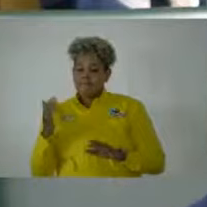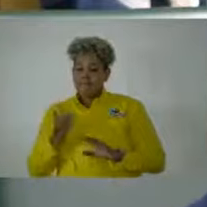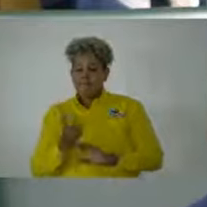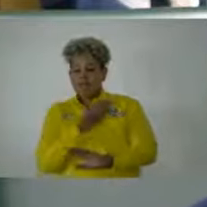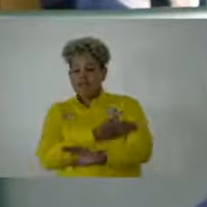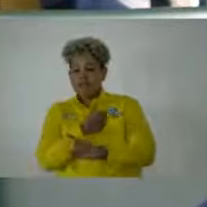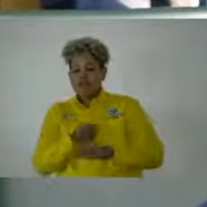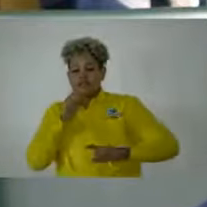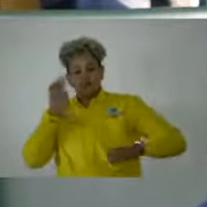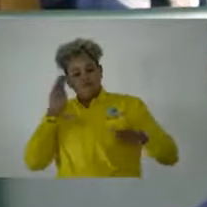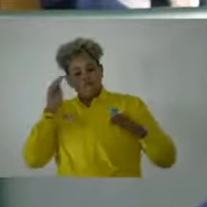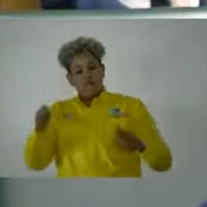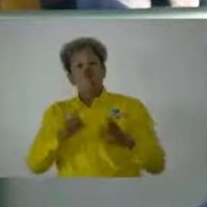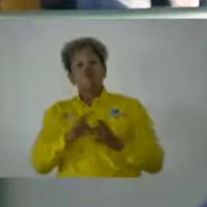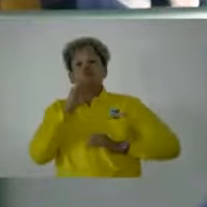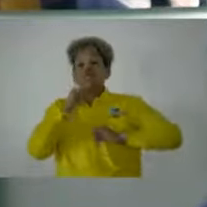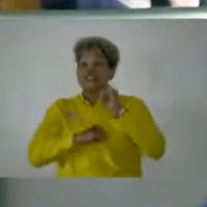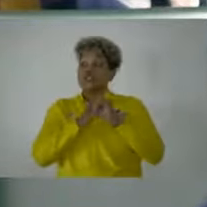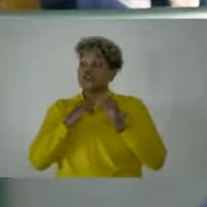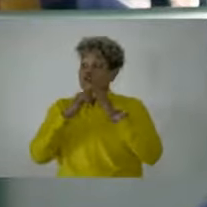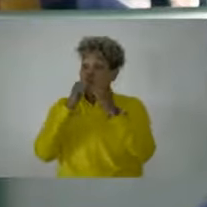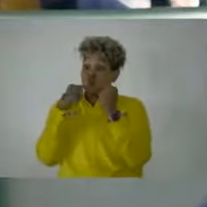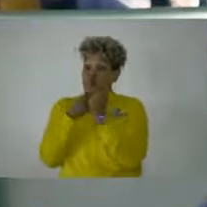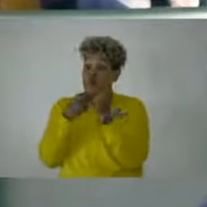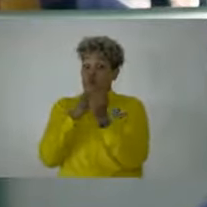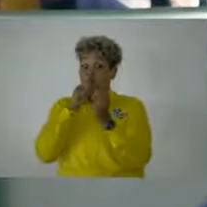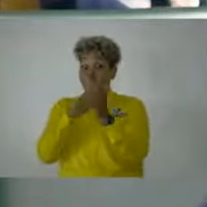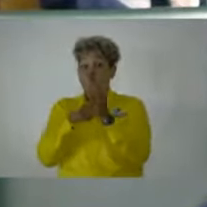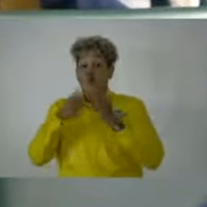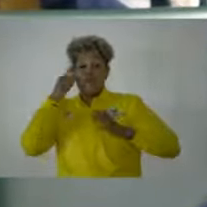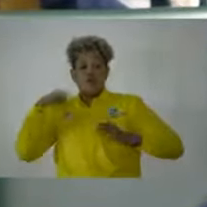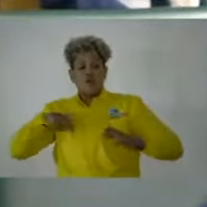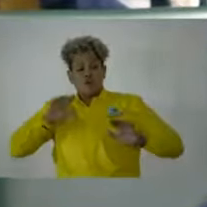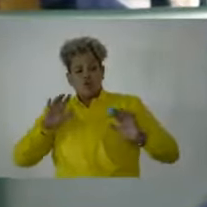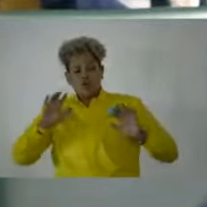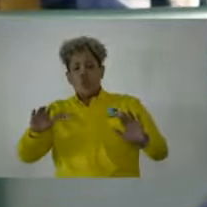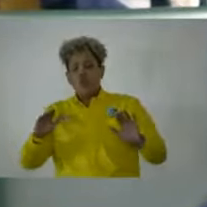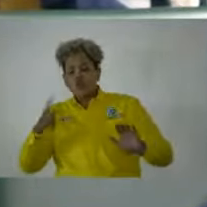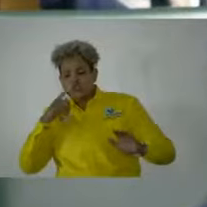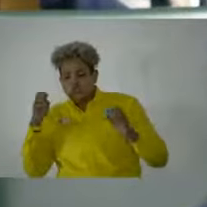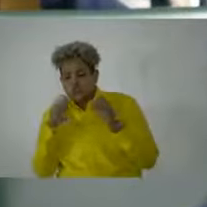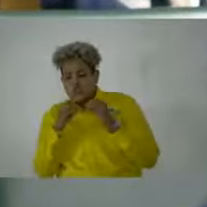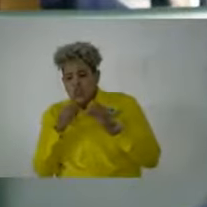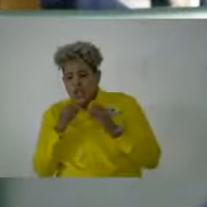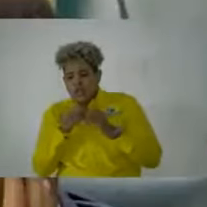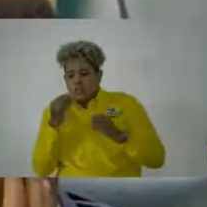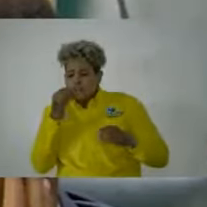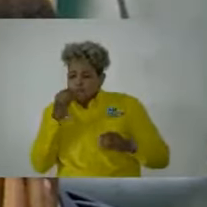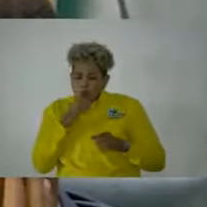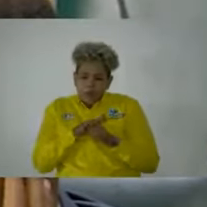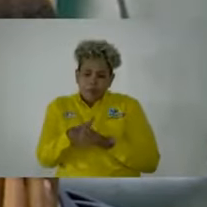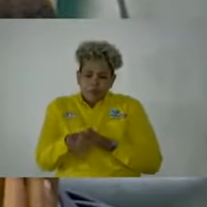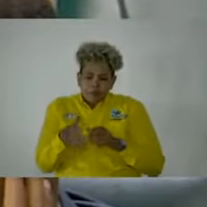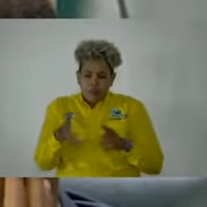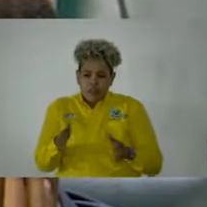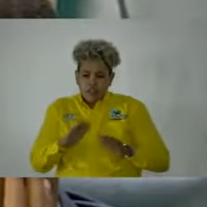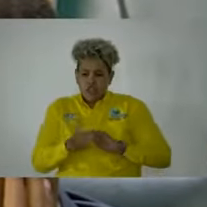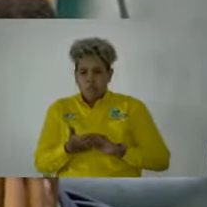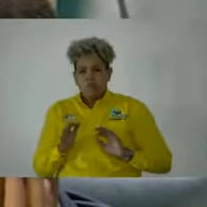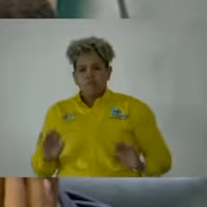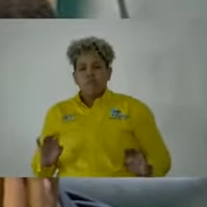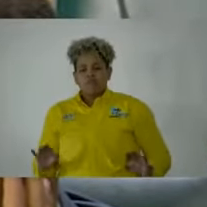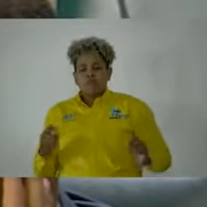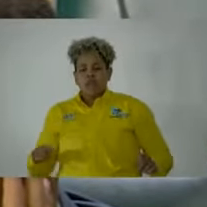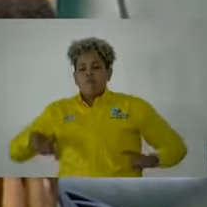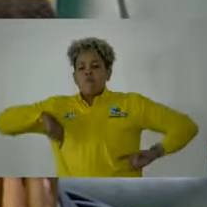to enhance the focused institutional support required for a thrust to greater food security in the country.